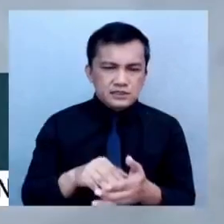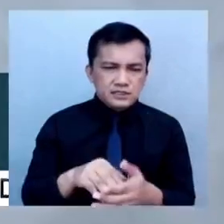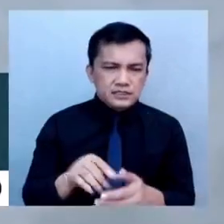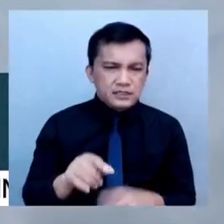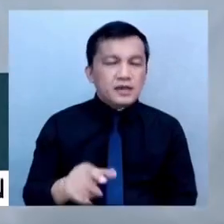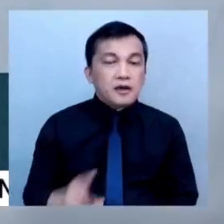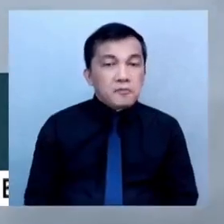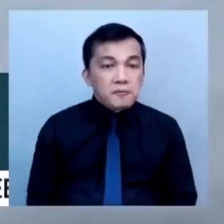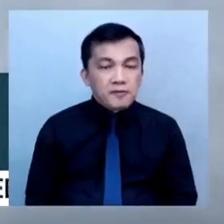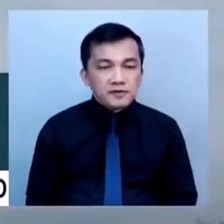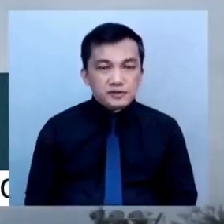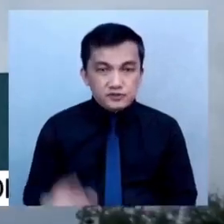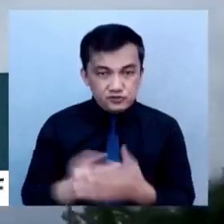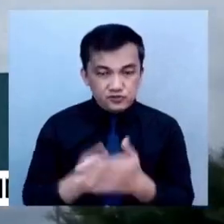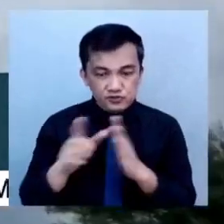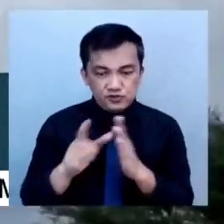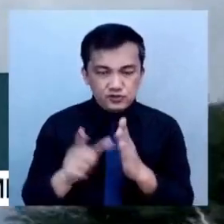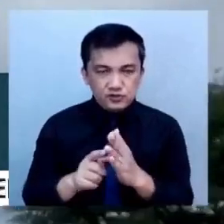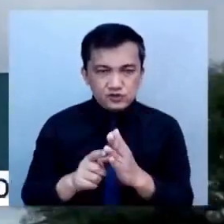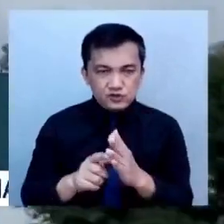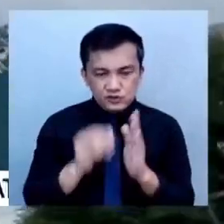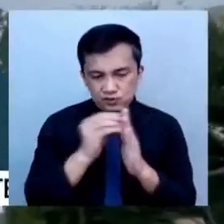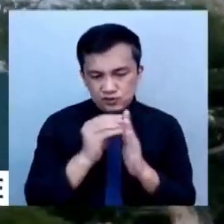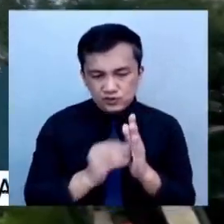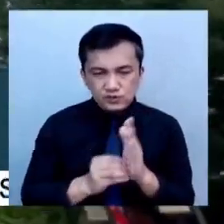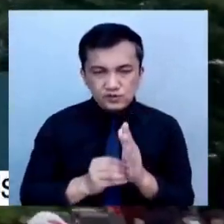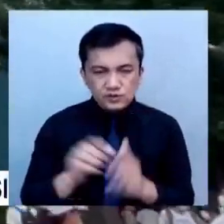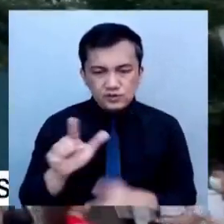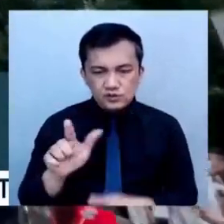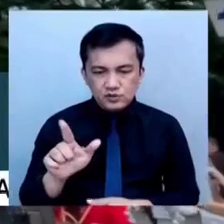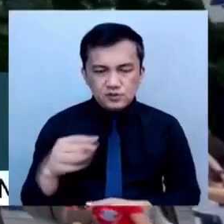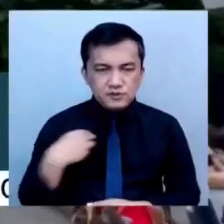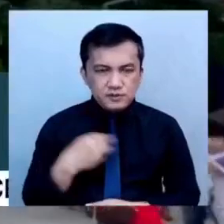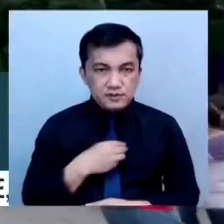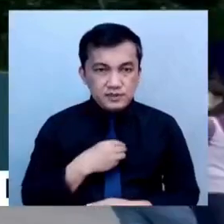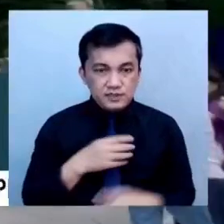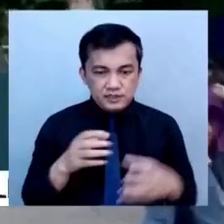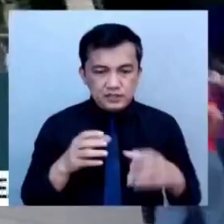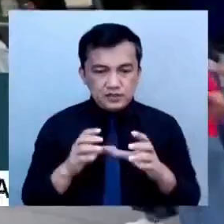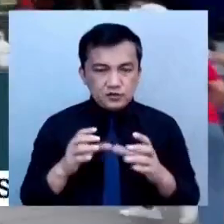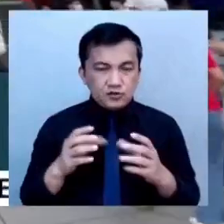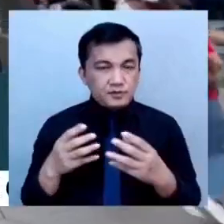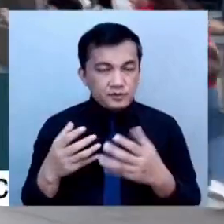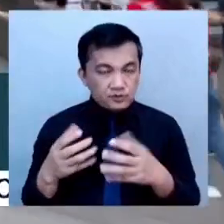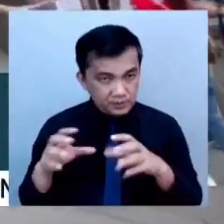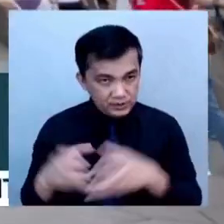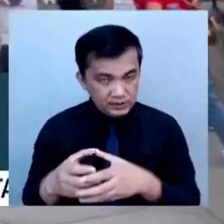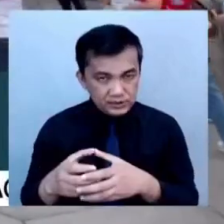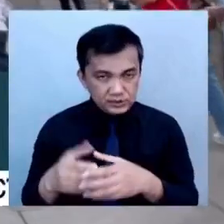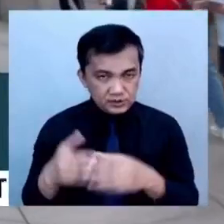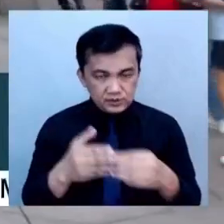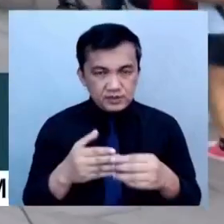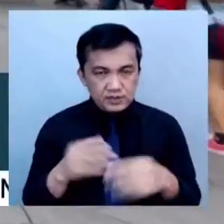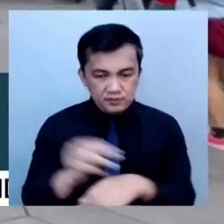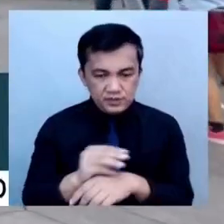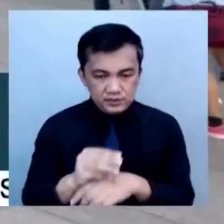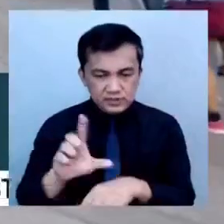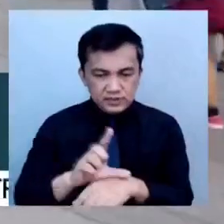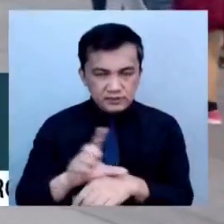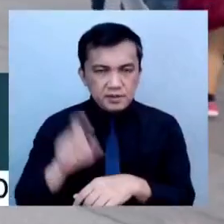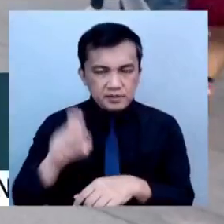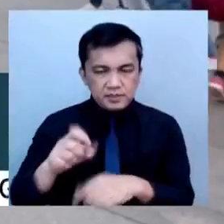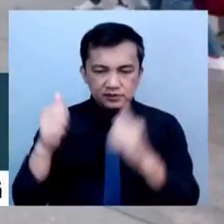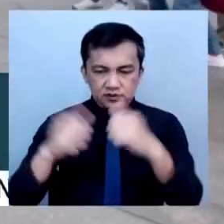new law also stipulates that a 21-member committee headed by the Ministry of Labor must convene every